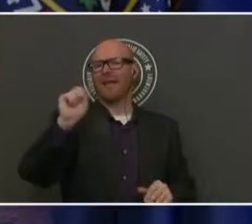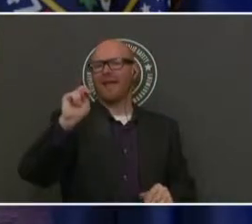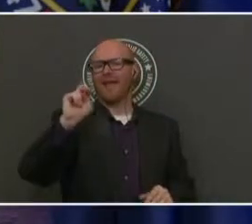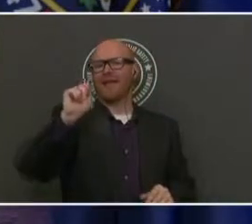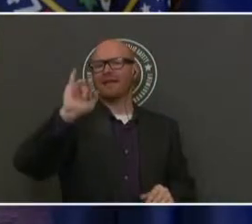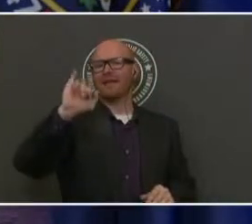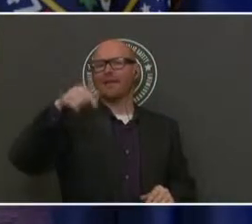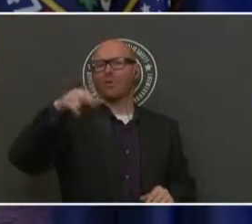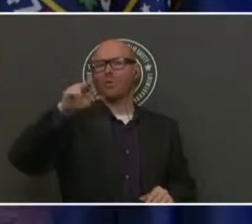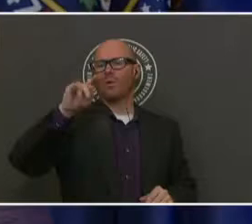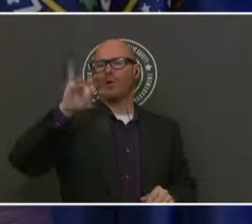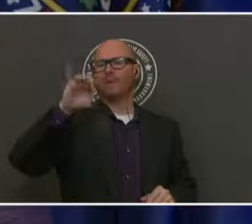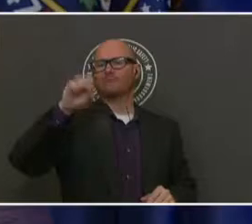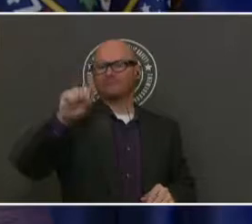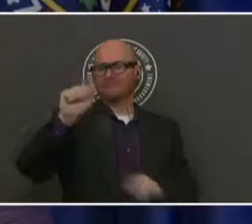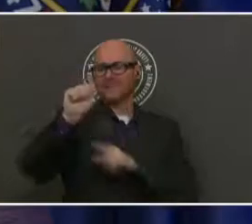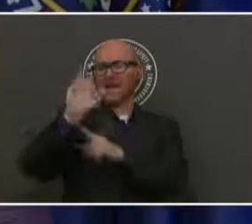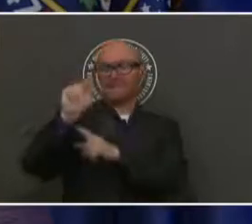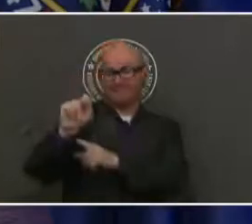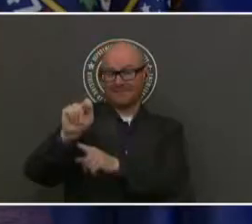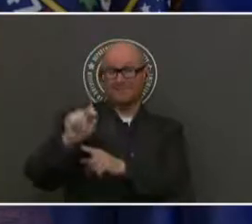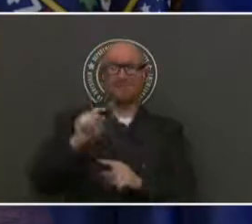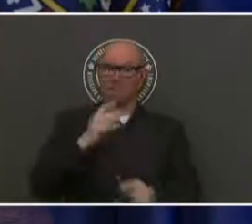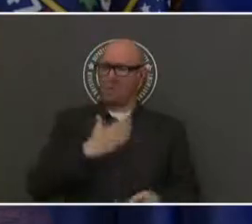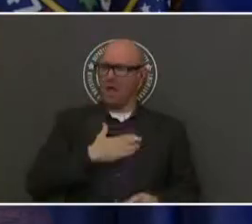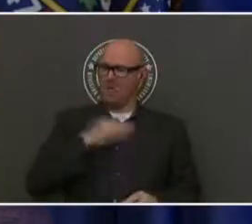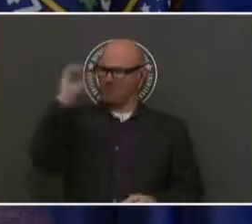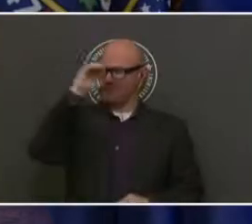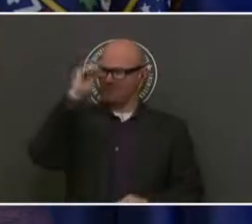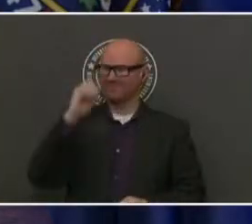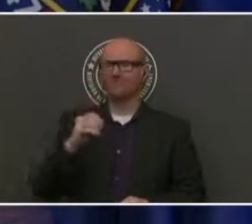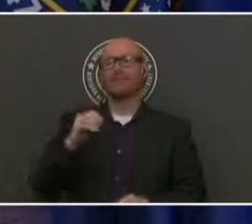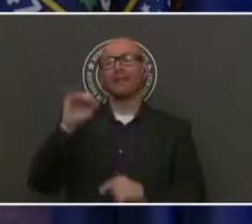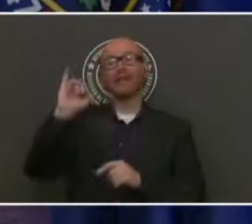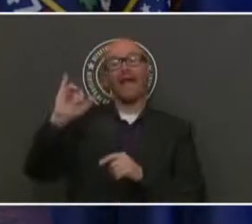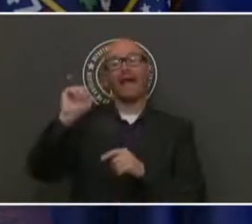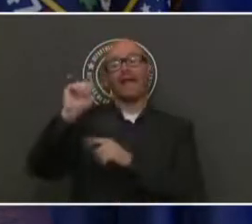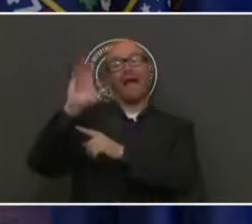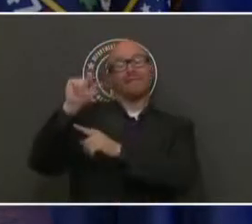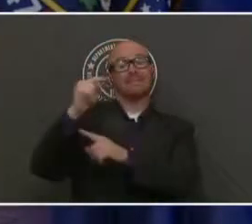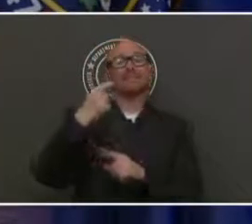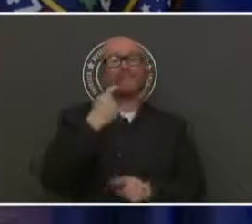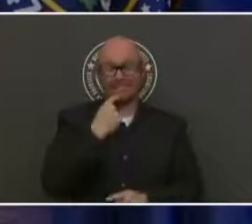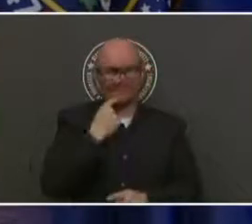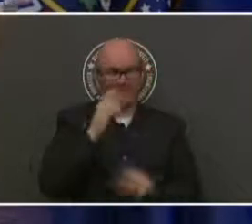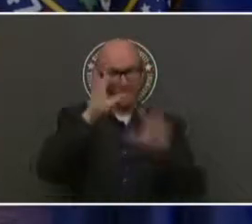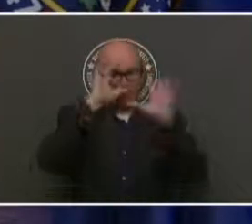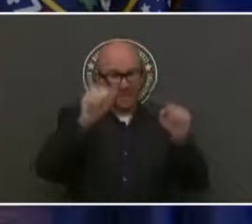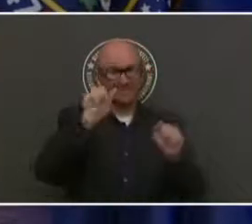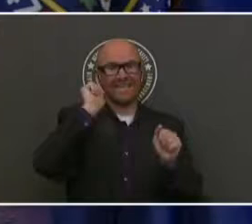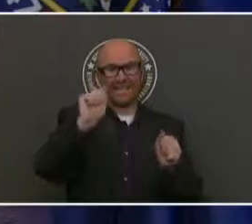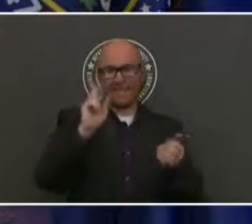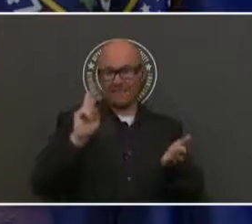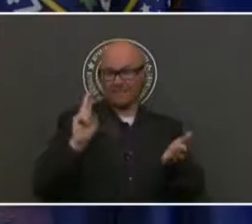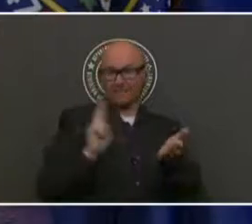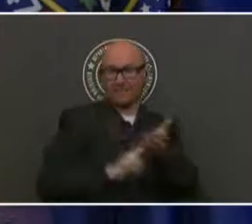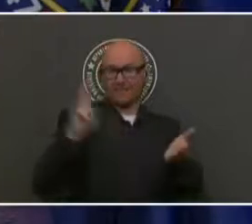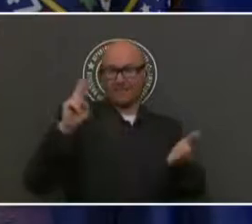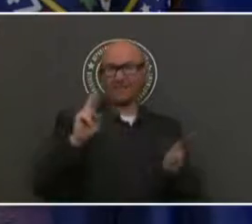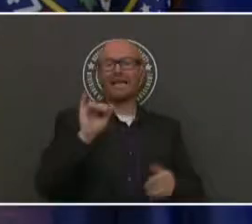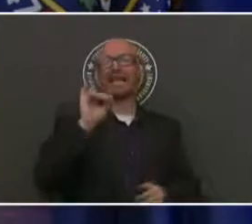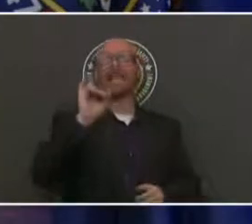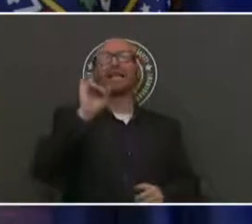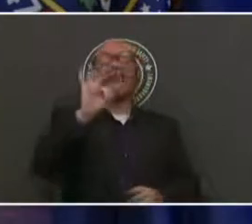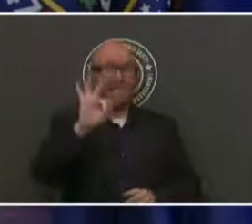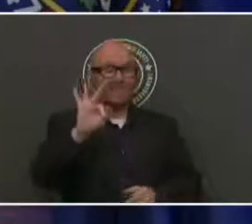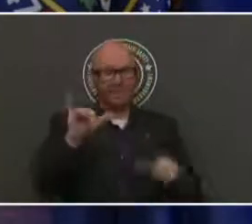doesn't get talked about enough, but the Antiquities Act itself says that that a president can only do this, that the size of the monument has to